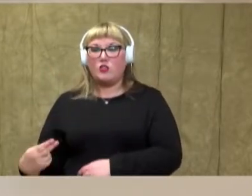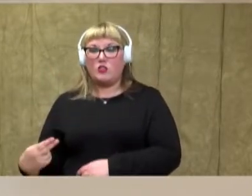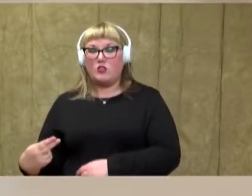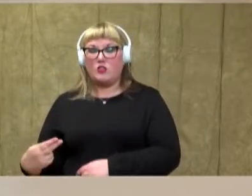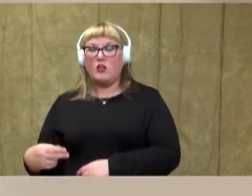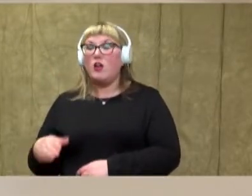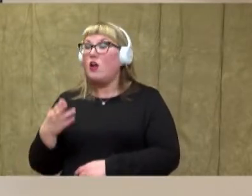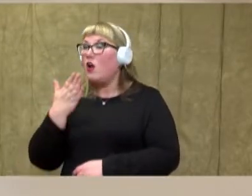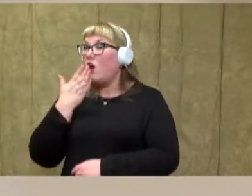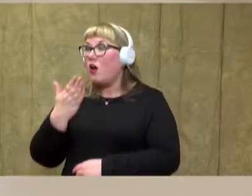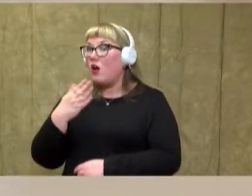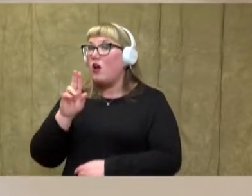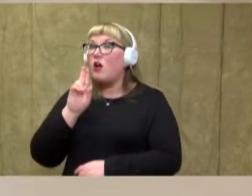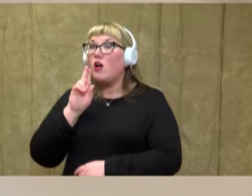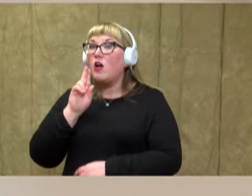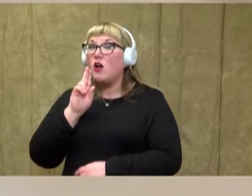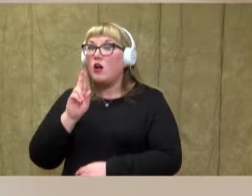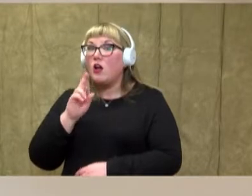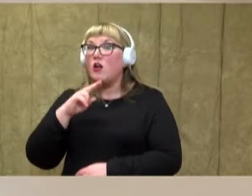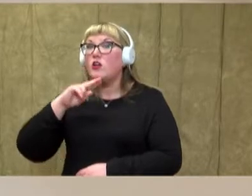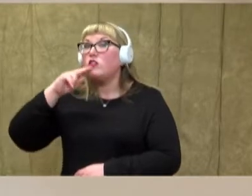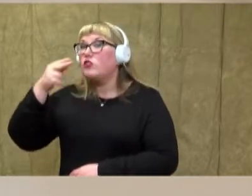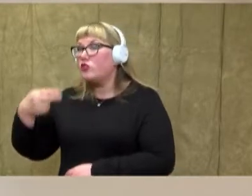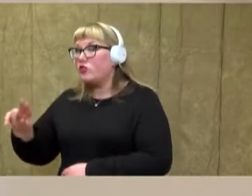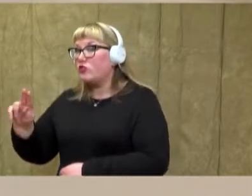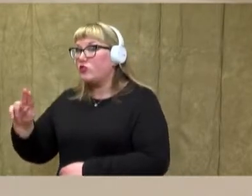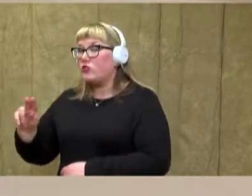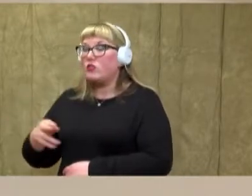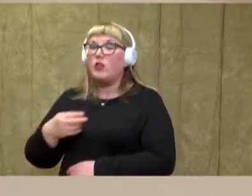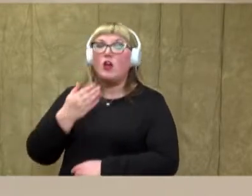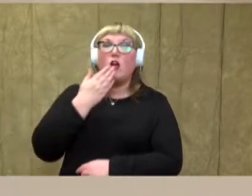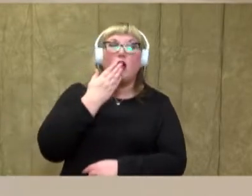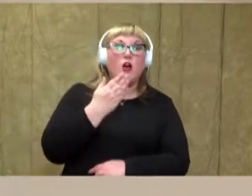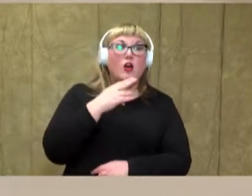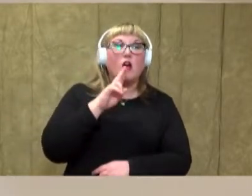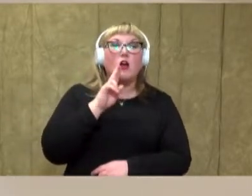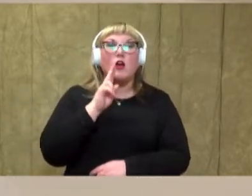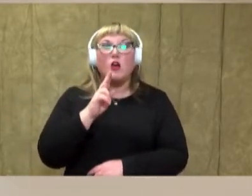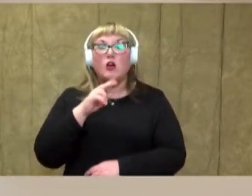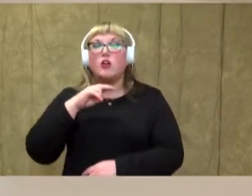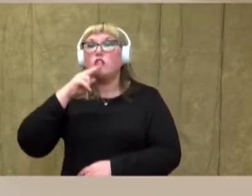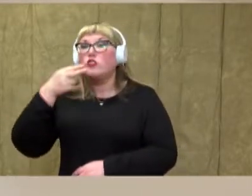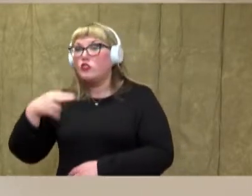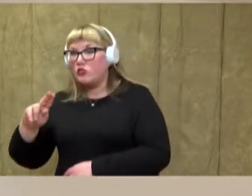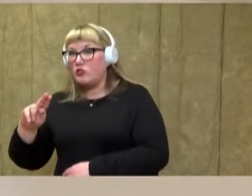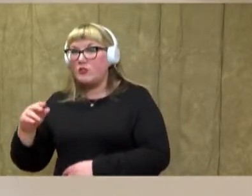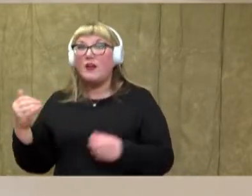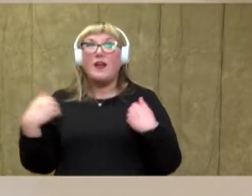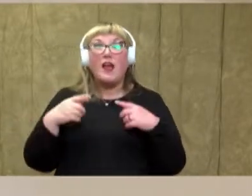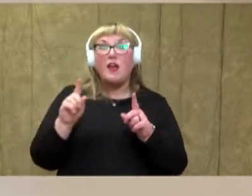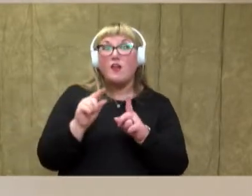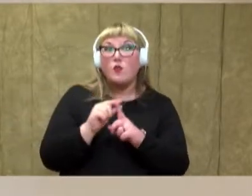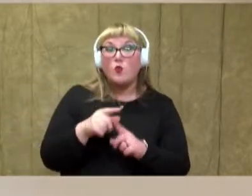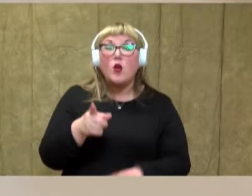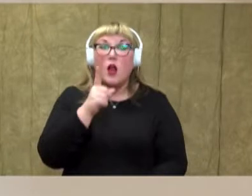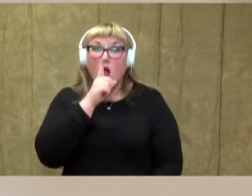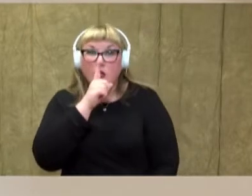I want you to point and I want you to yell to tell me which side it will be on. we have the word